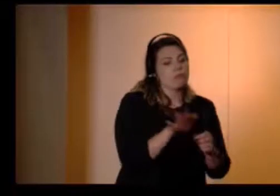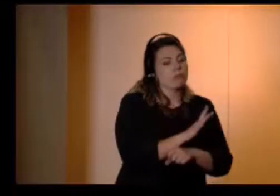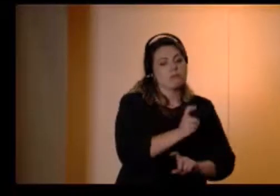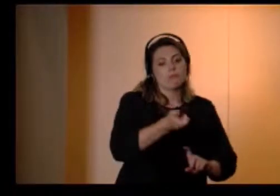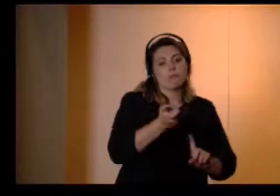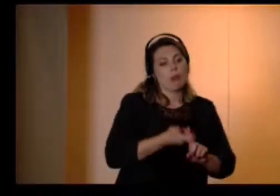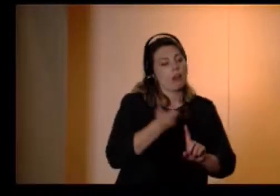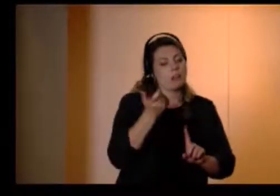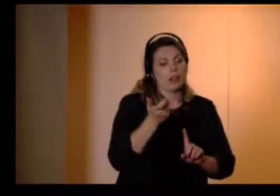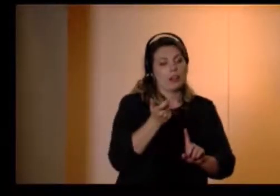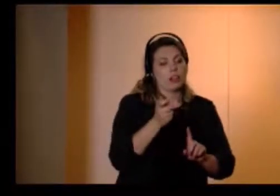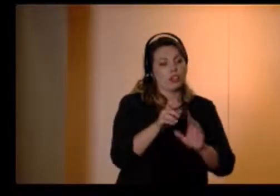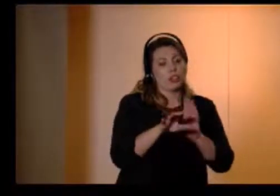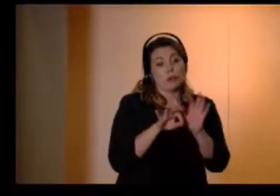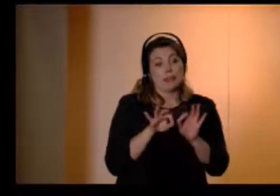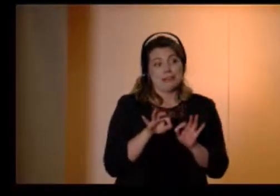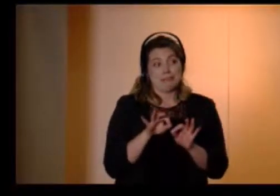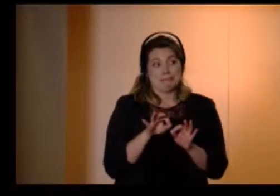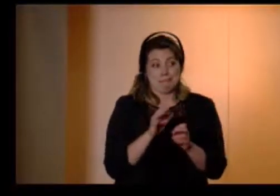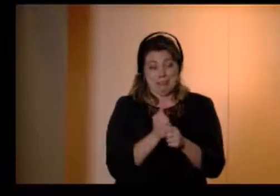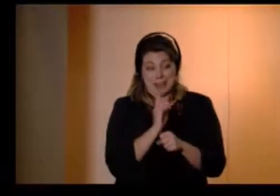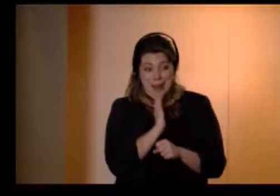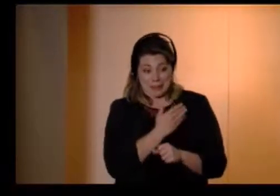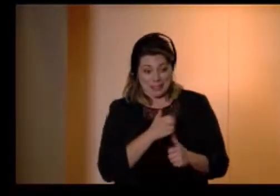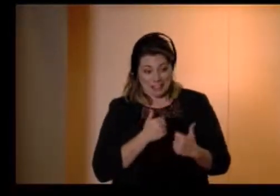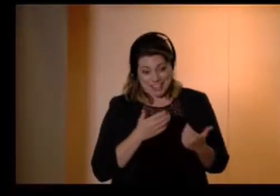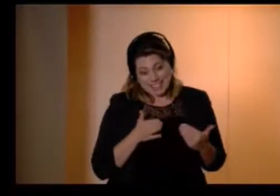automatically curated and makes our life really easy.